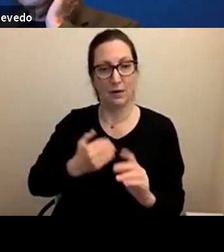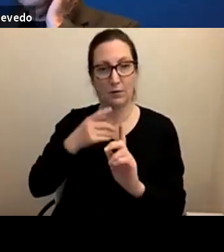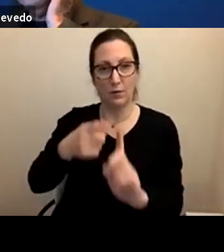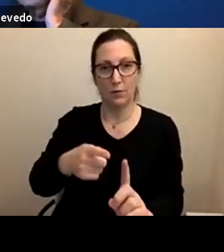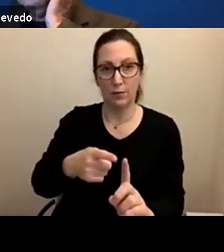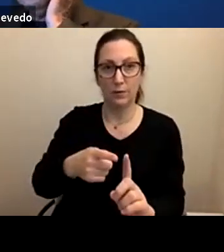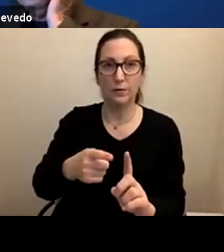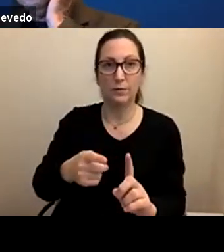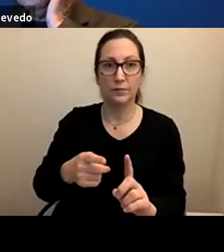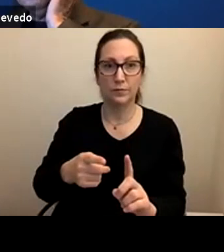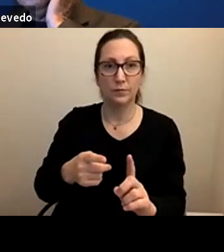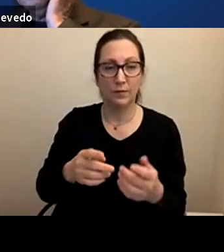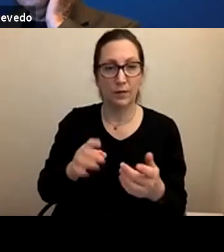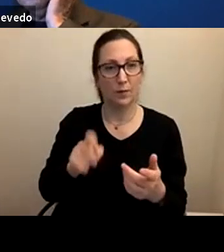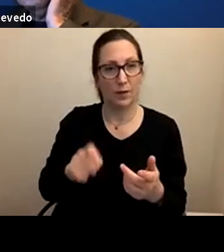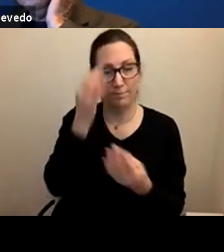about invitations.